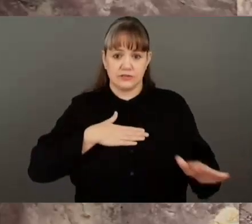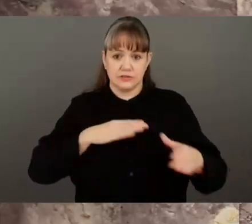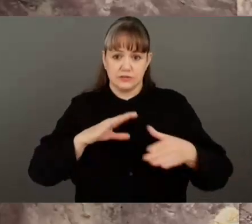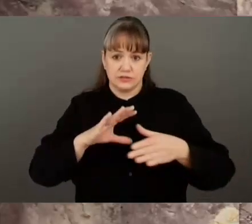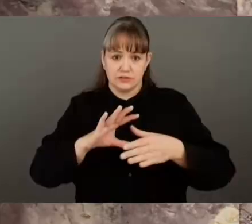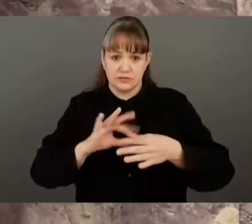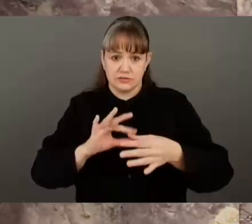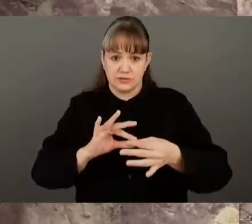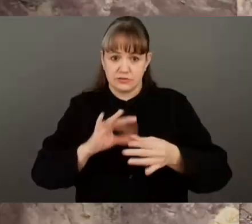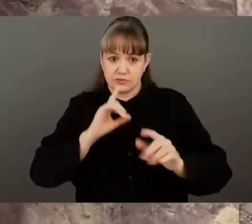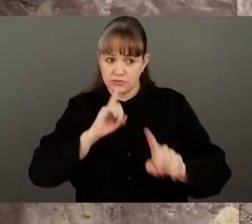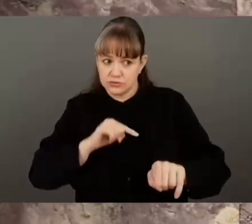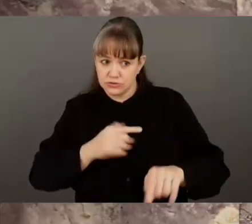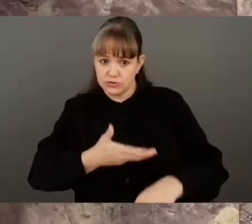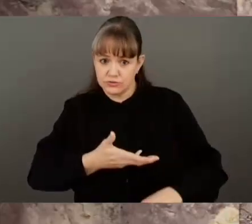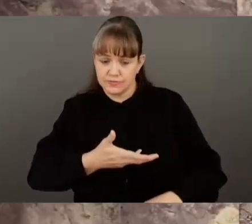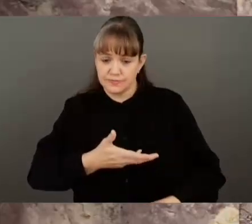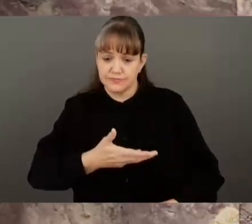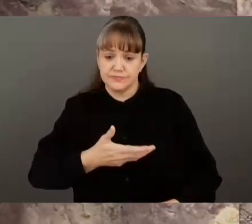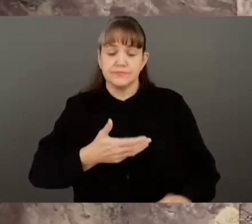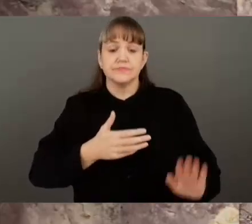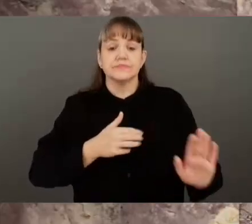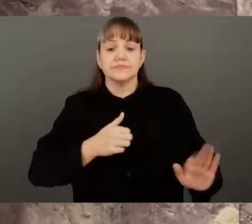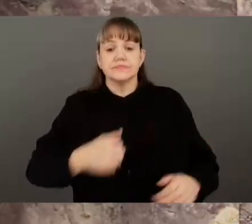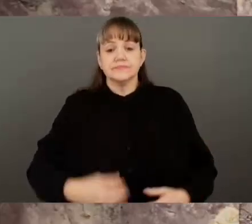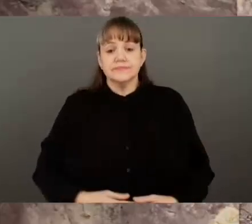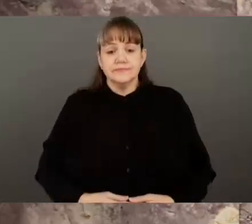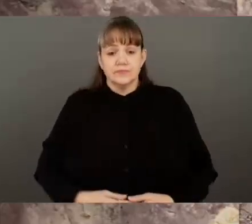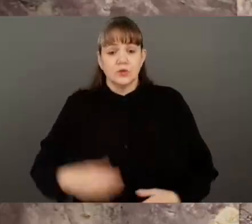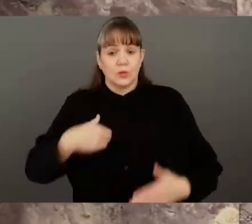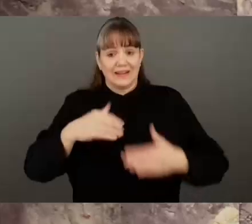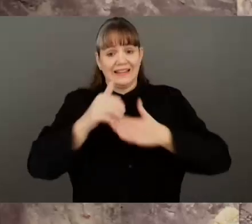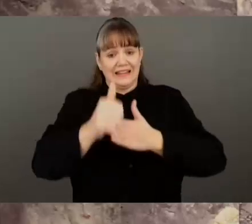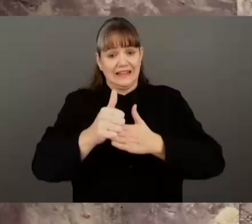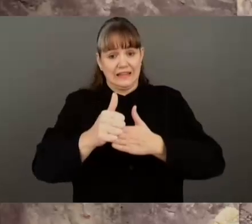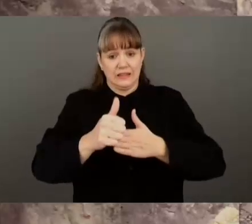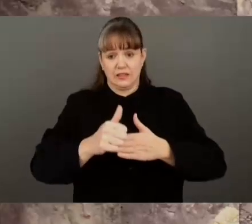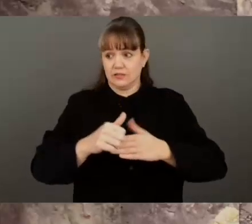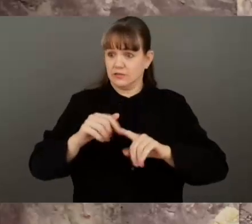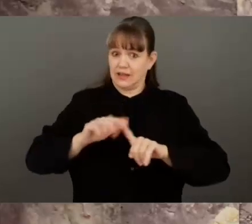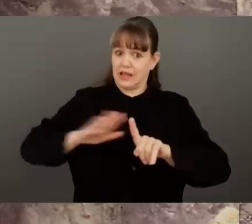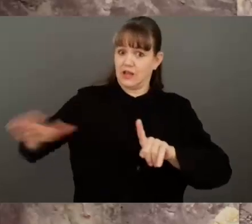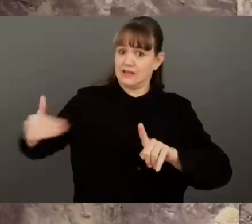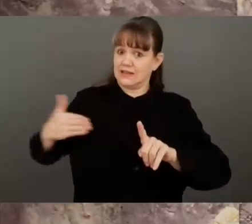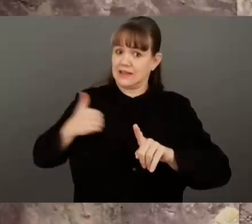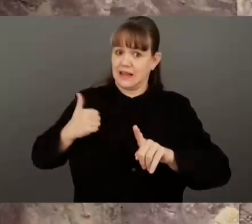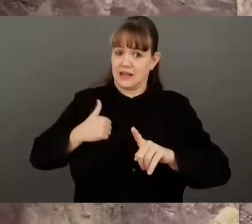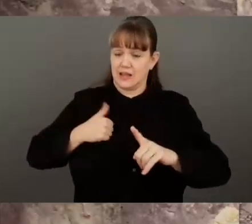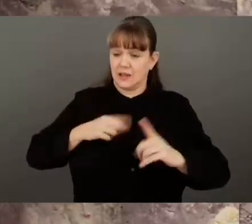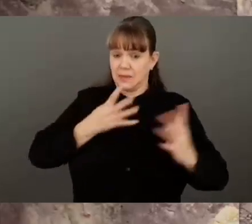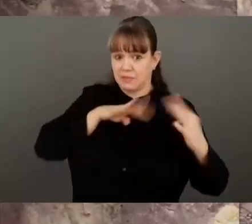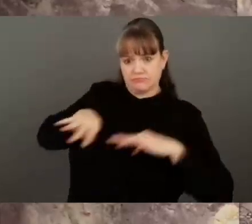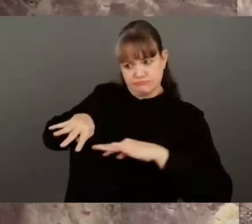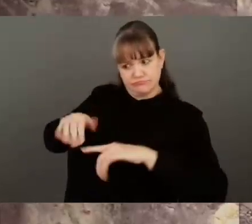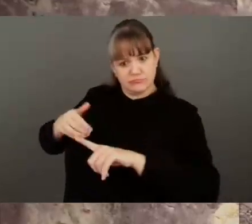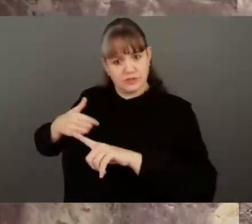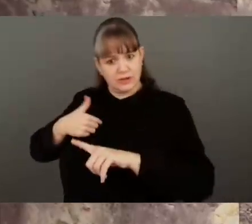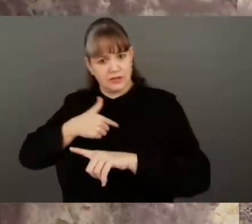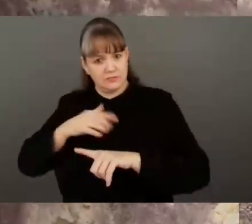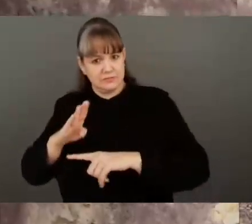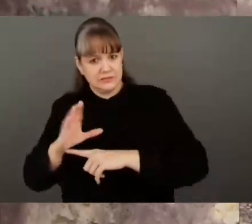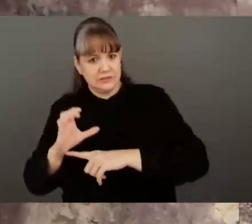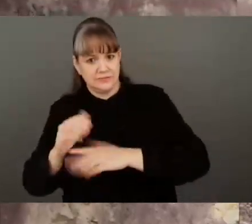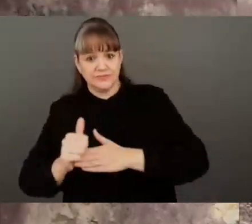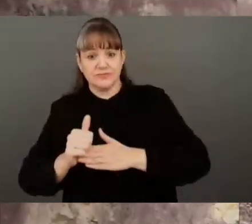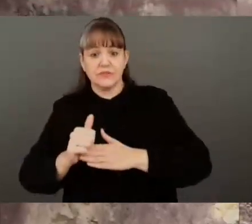We are leading the way in Canada in terms of the work of the BC Extortion Task Force, in terms of the advocacy that our government